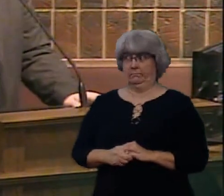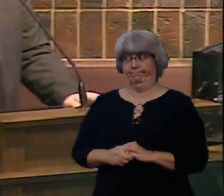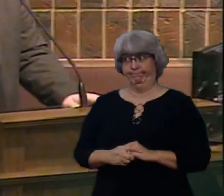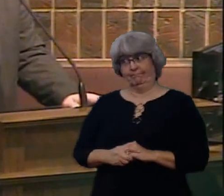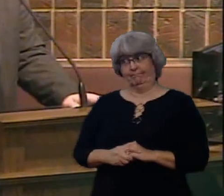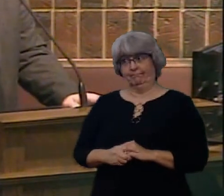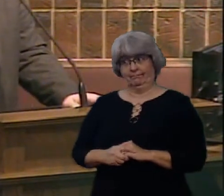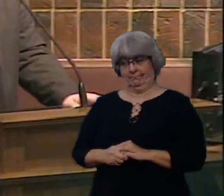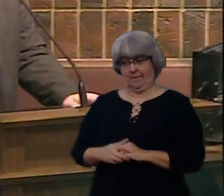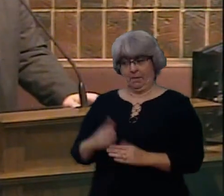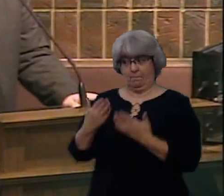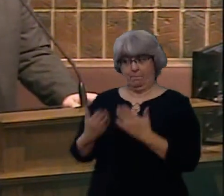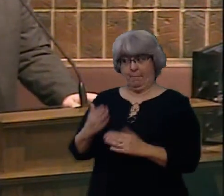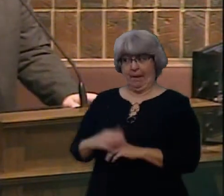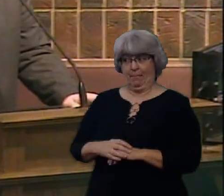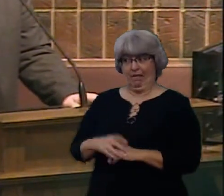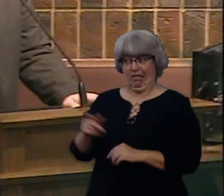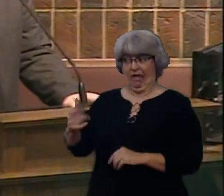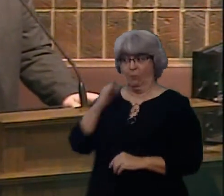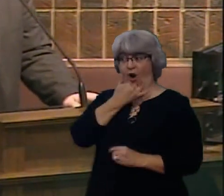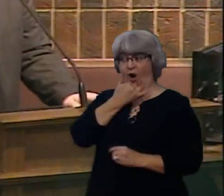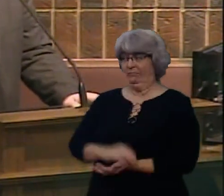thinking about it that way because that's incorrect.